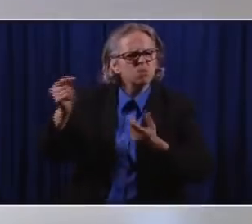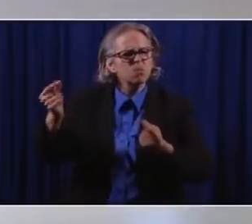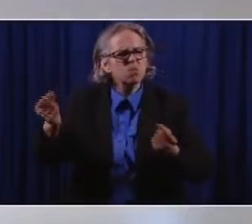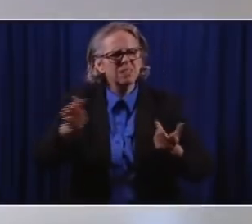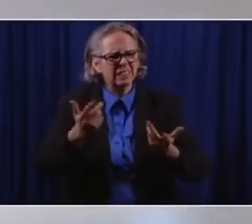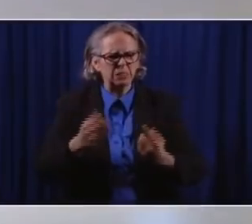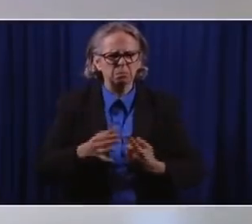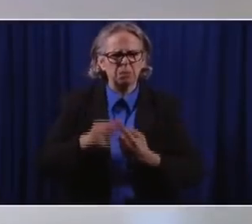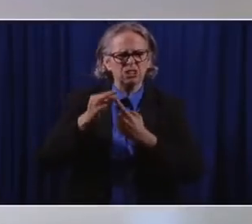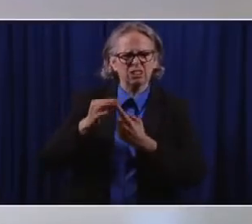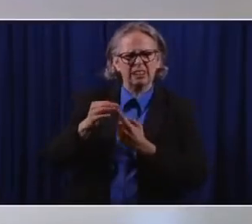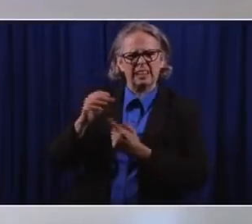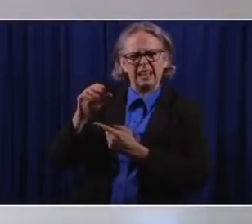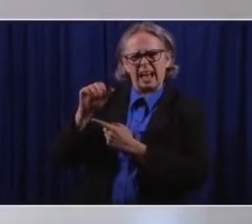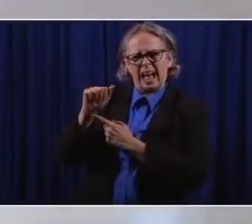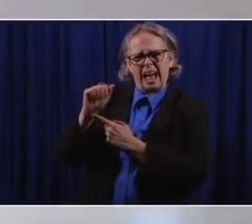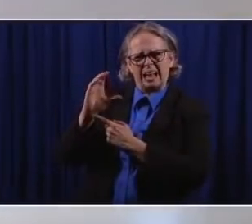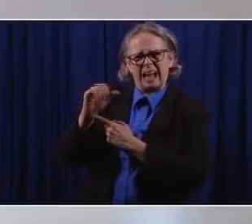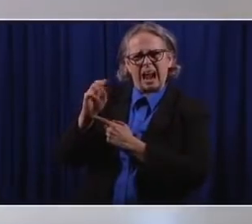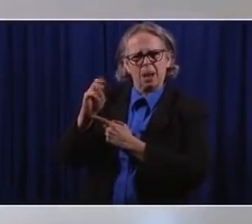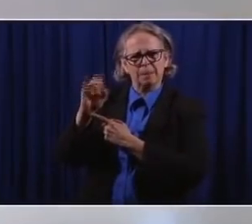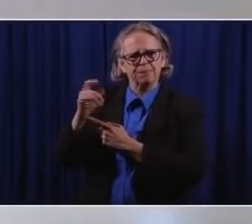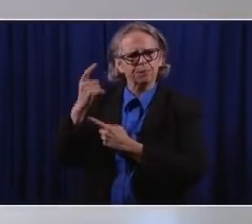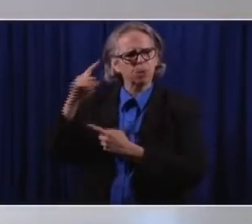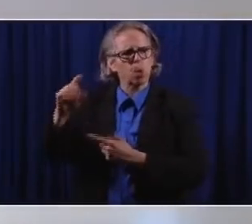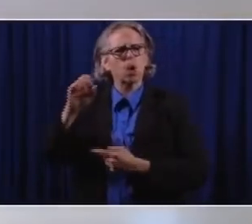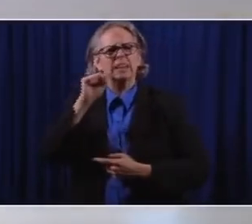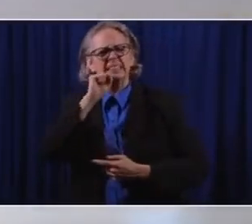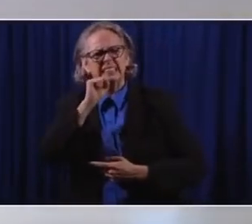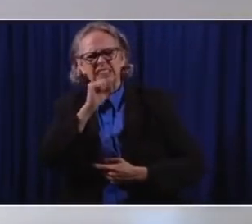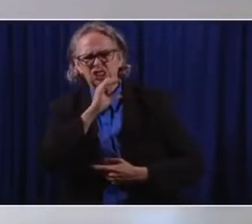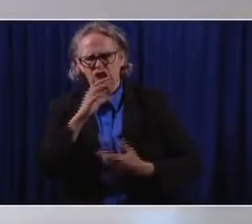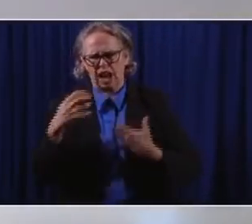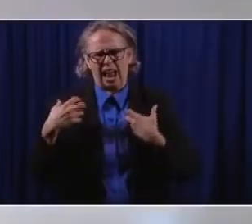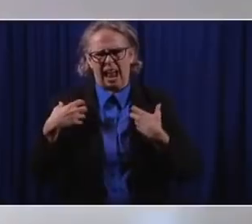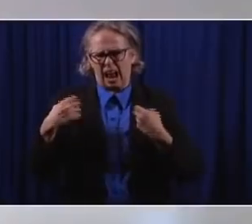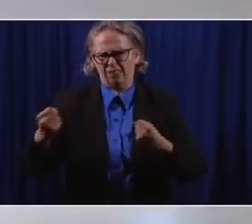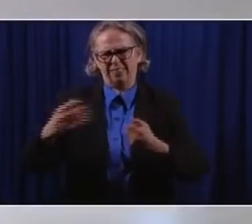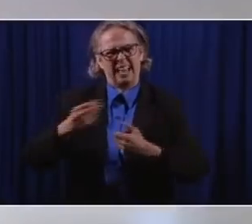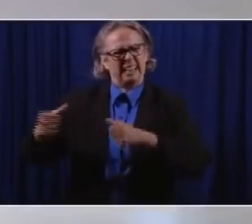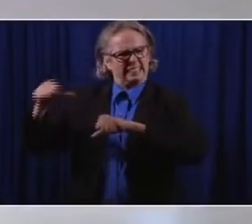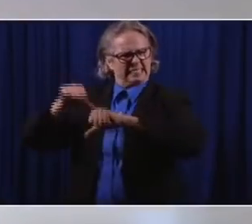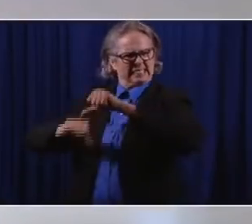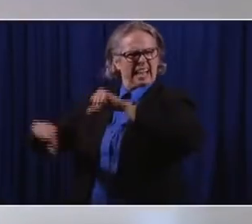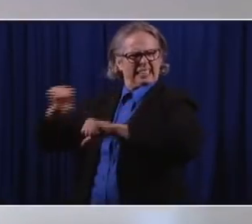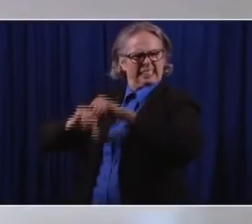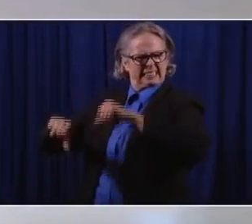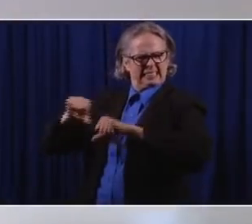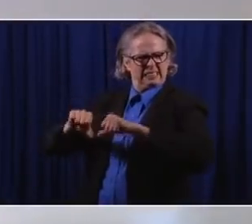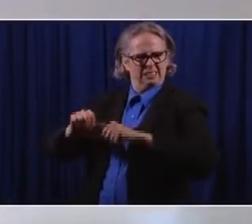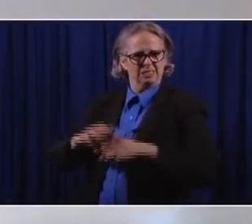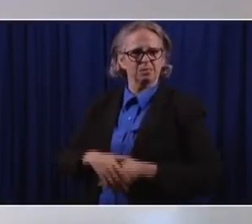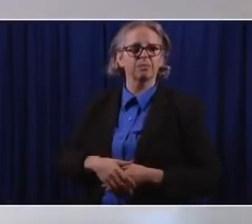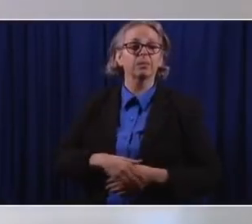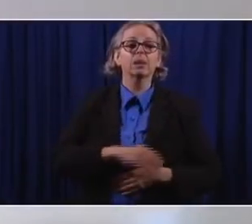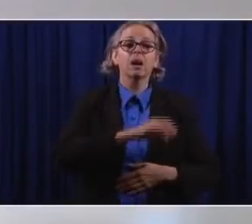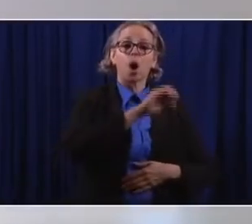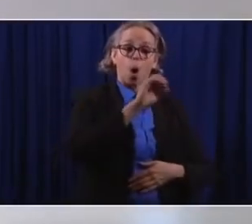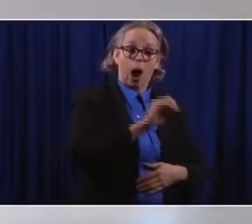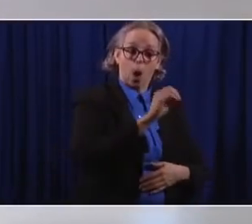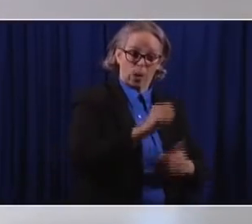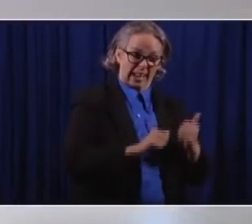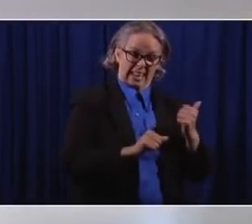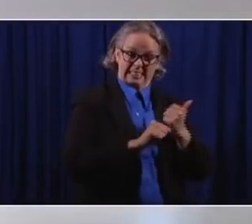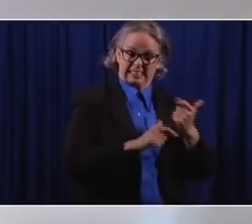Health Sciences, Leading Age Ohio, the Ohio Assisted Living Association, the Ohio Healthcare Association, and the Ohio Medical